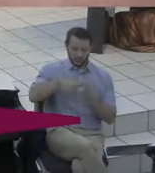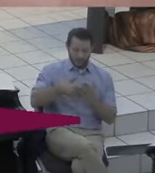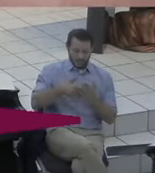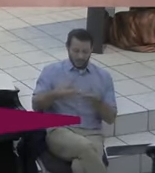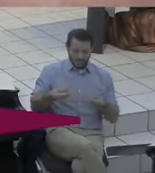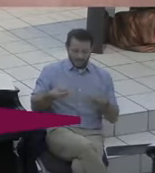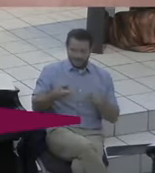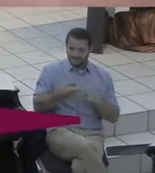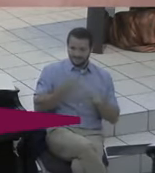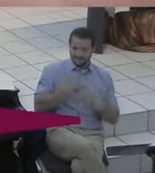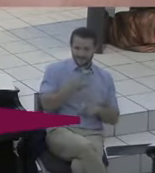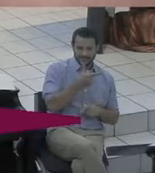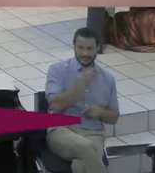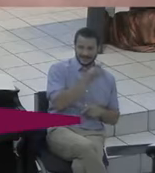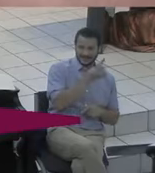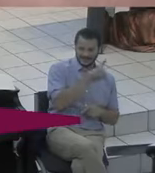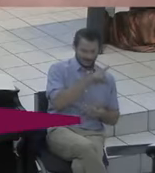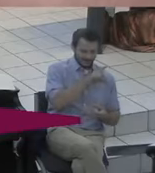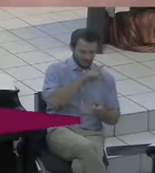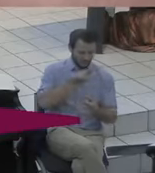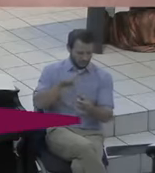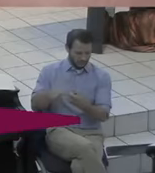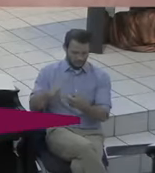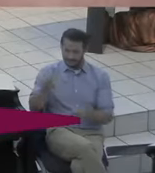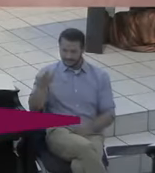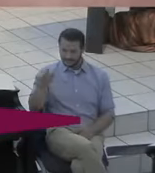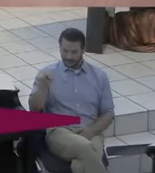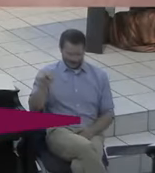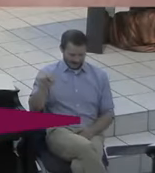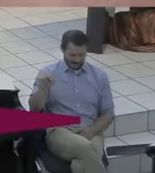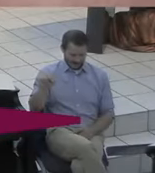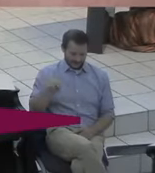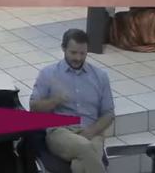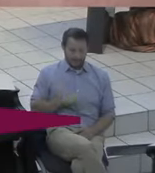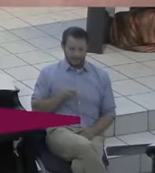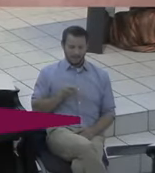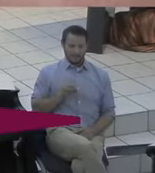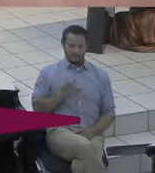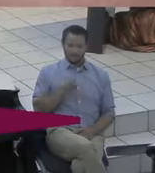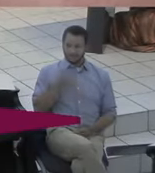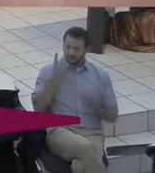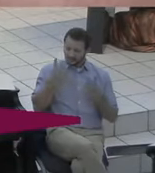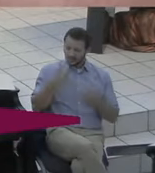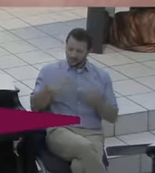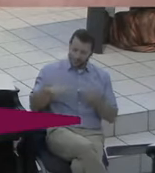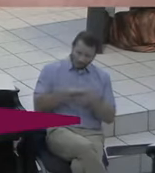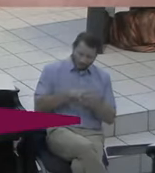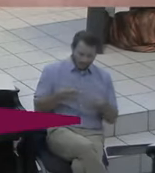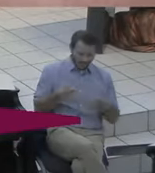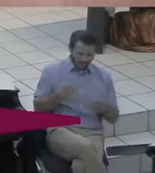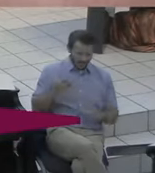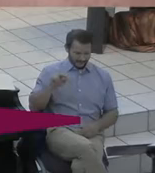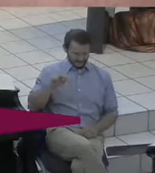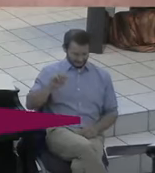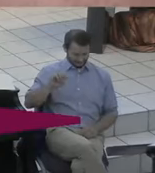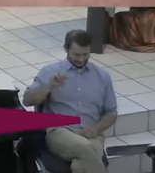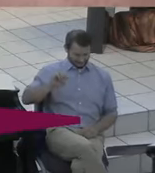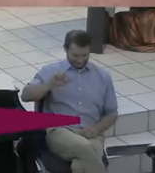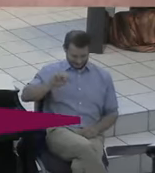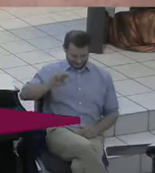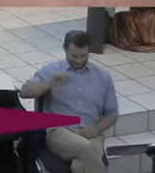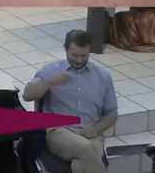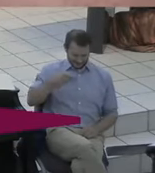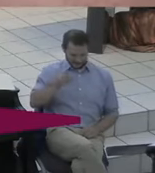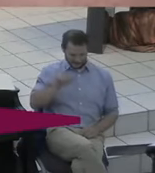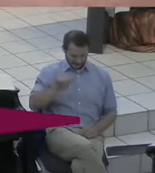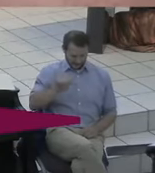Gilead all the way to Dan. Moses saw the whole land of Naphtali and the